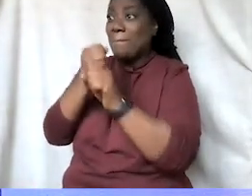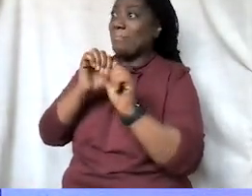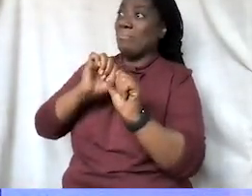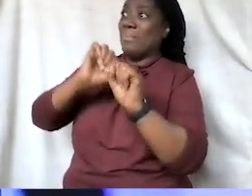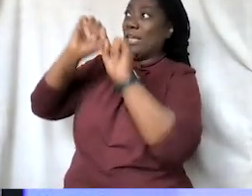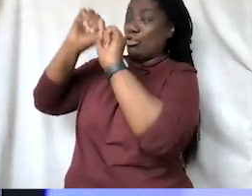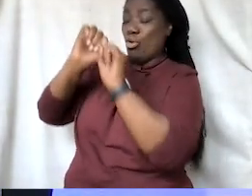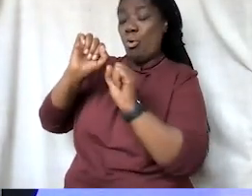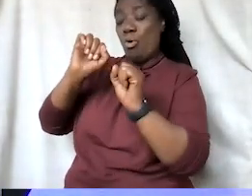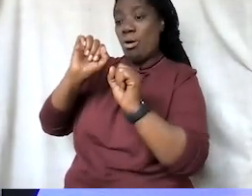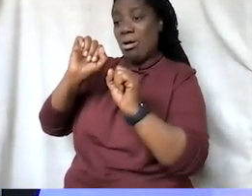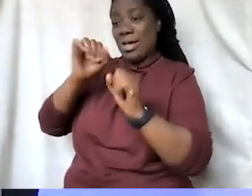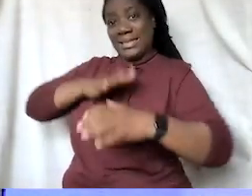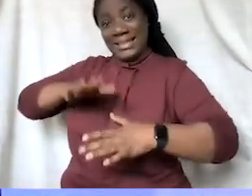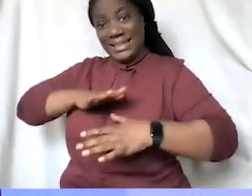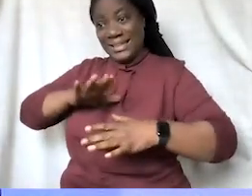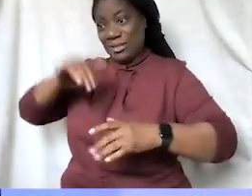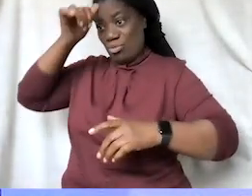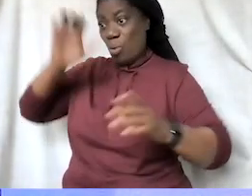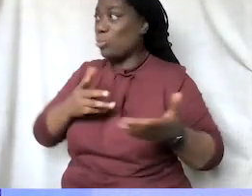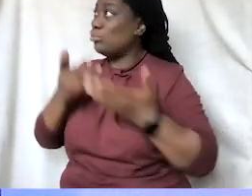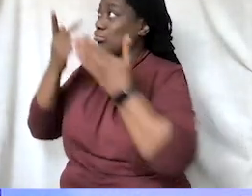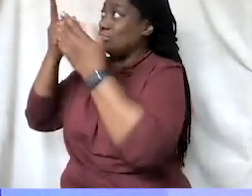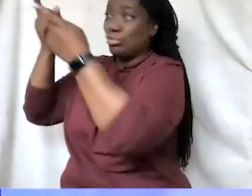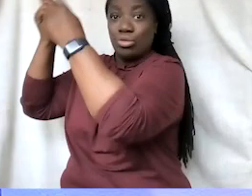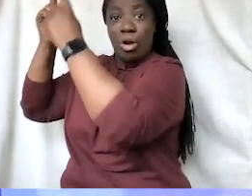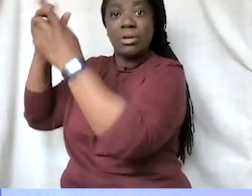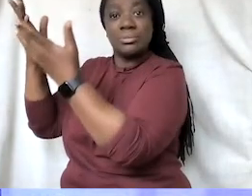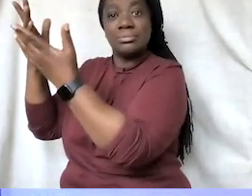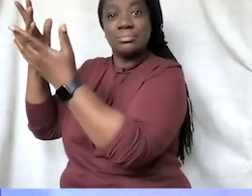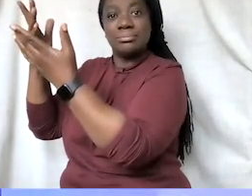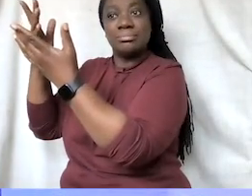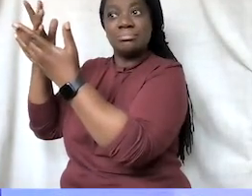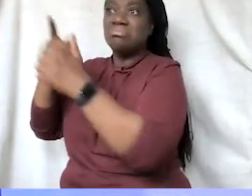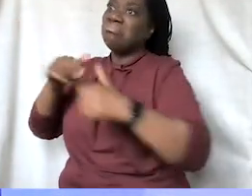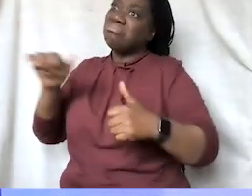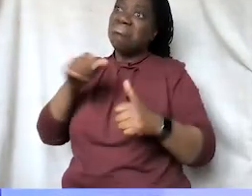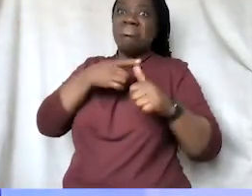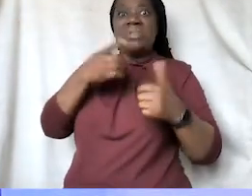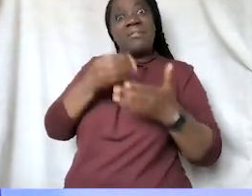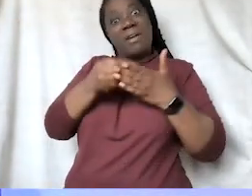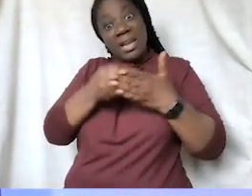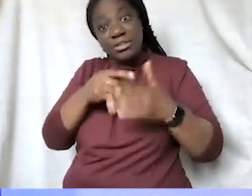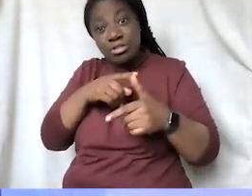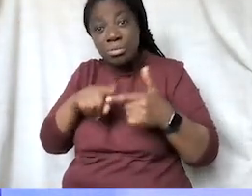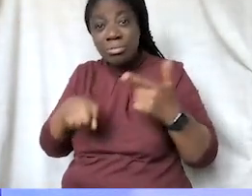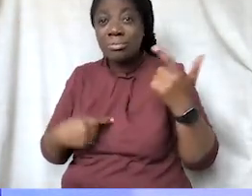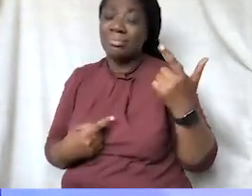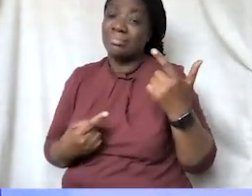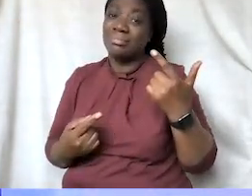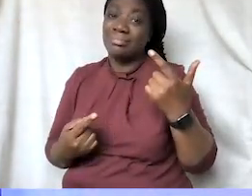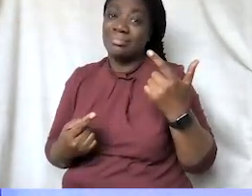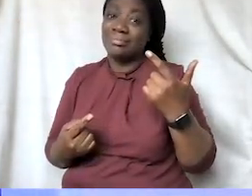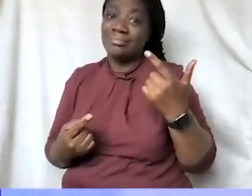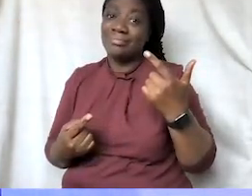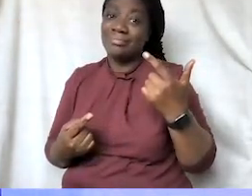to the Lord in prayer. Do you have a financial problem? Take it to the Lord in prayer.